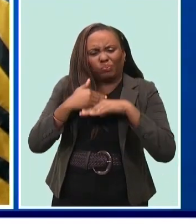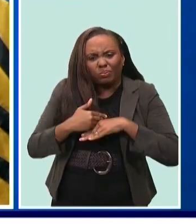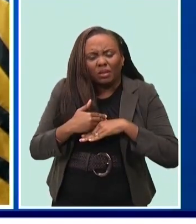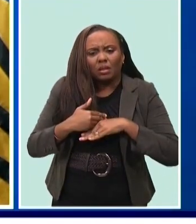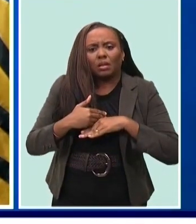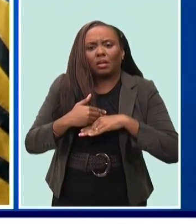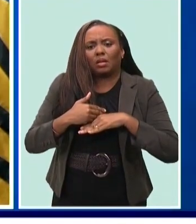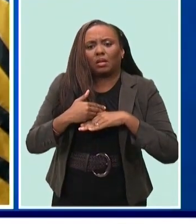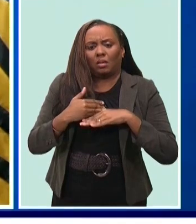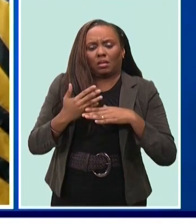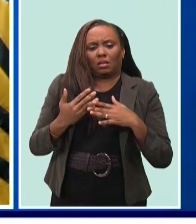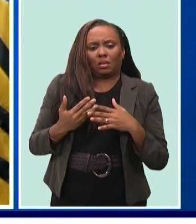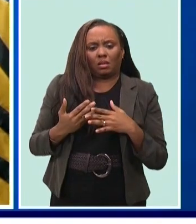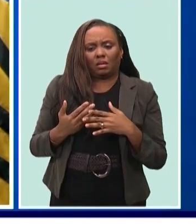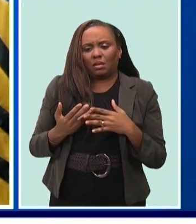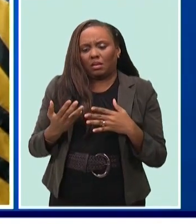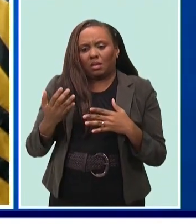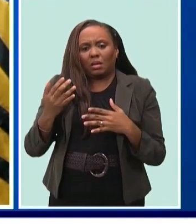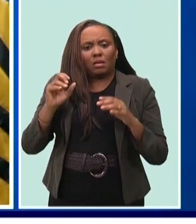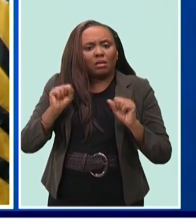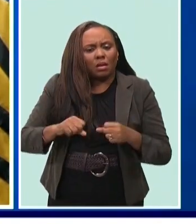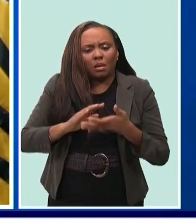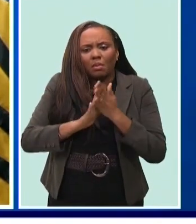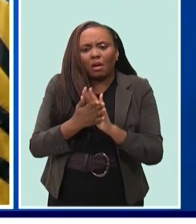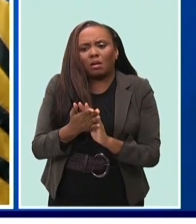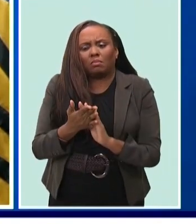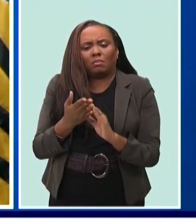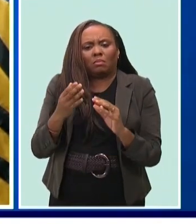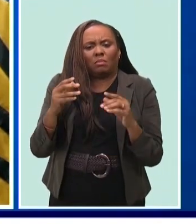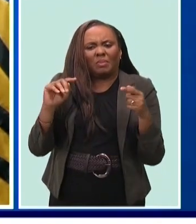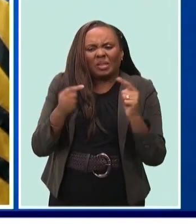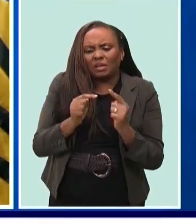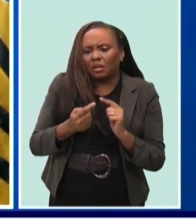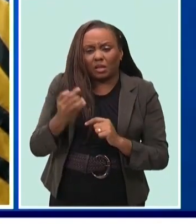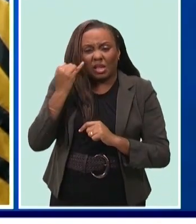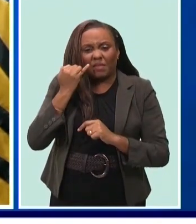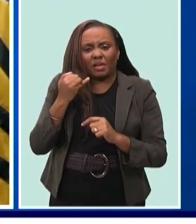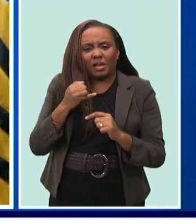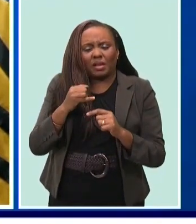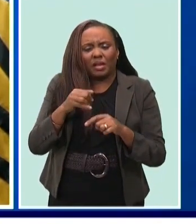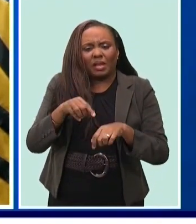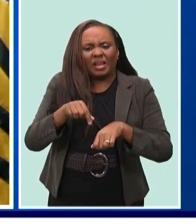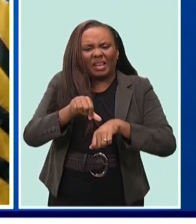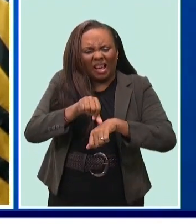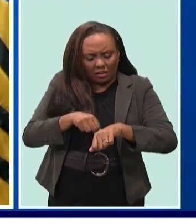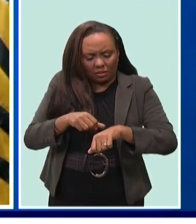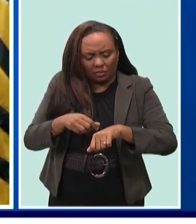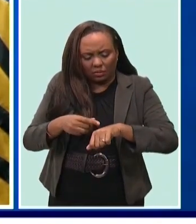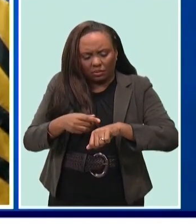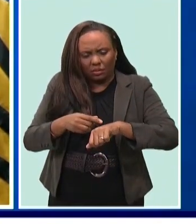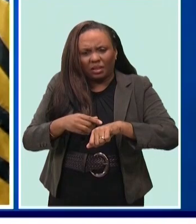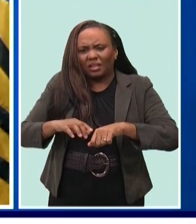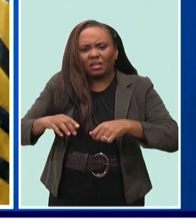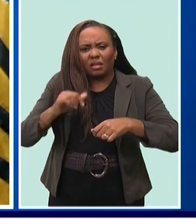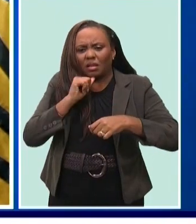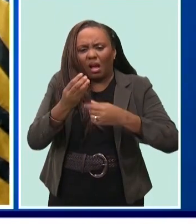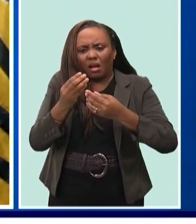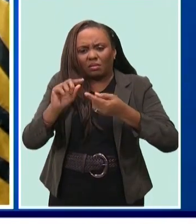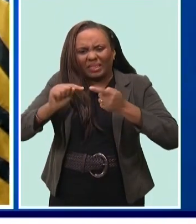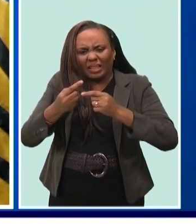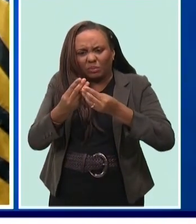being injured, or you know, the skin doesn't heal properly, or if you get a cut you can't stitch it together properly.